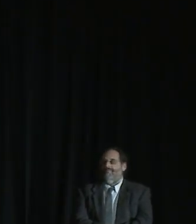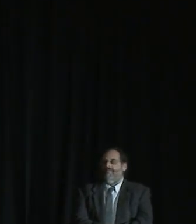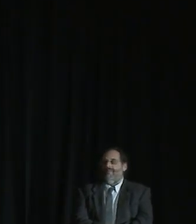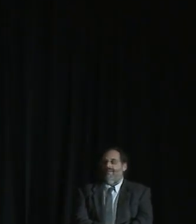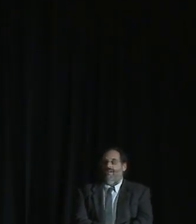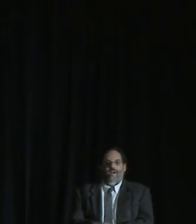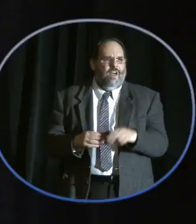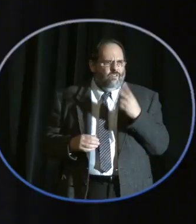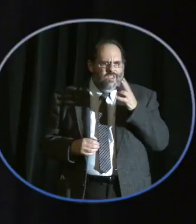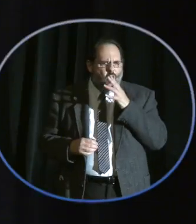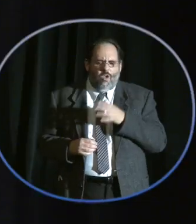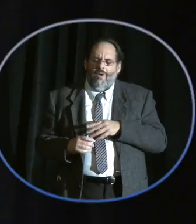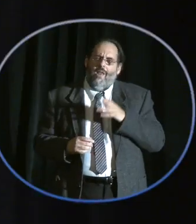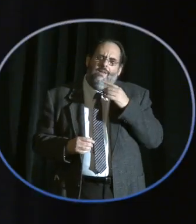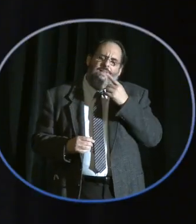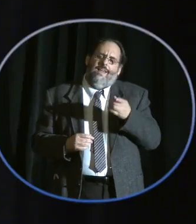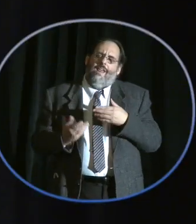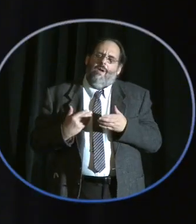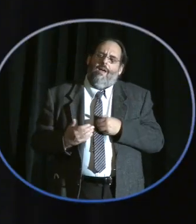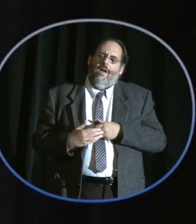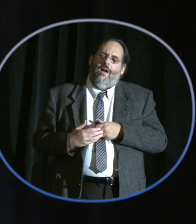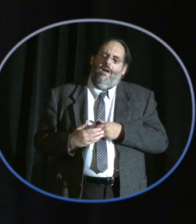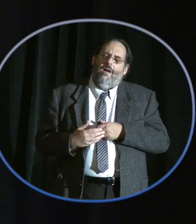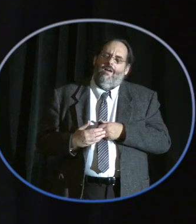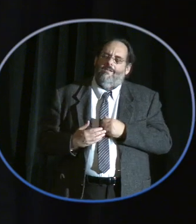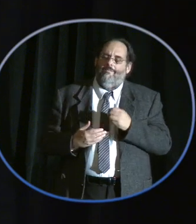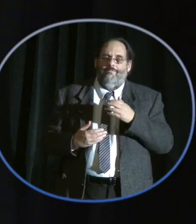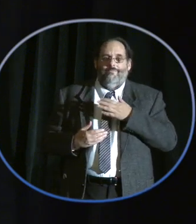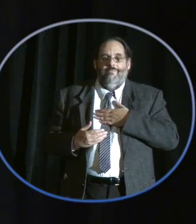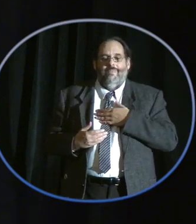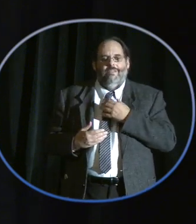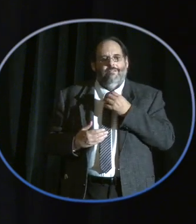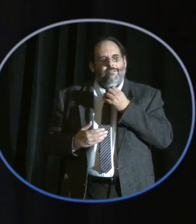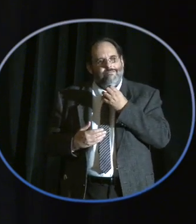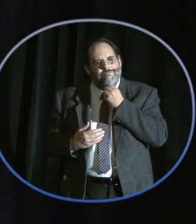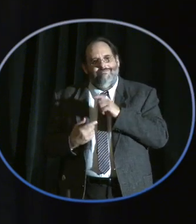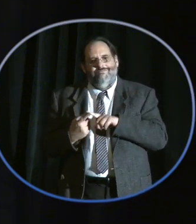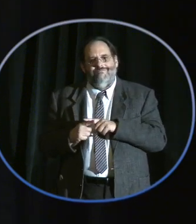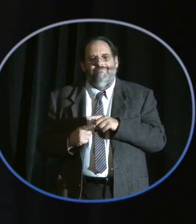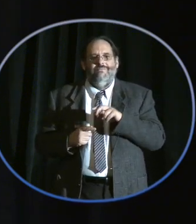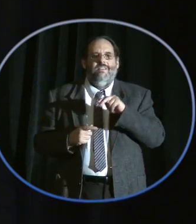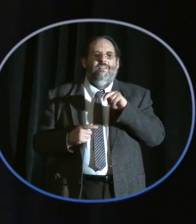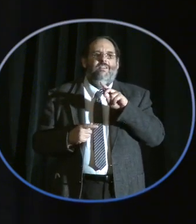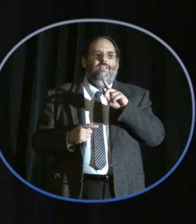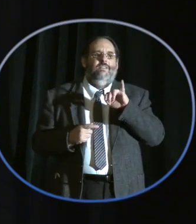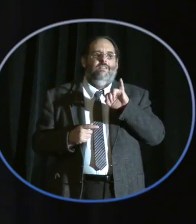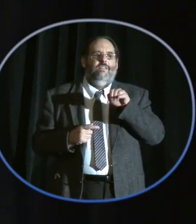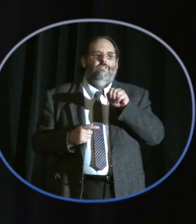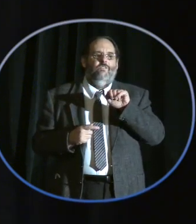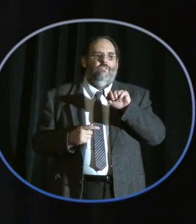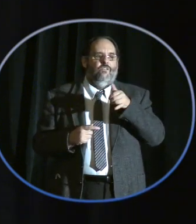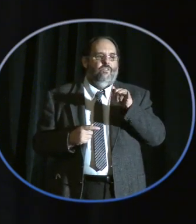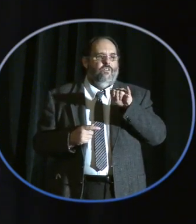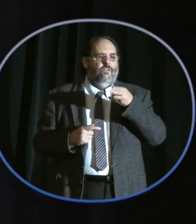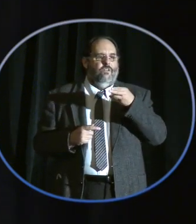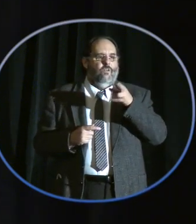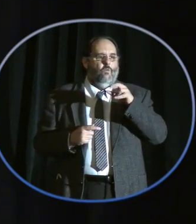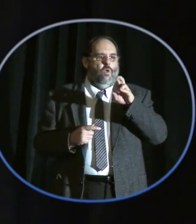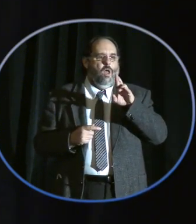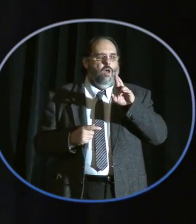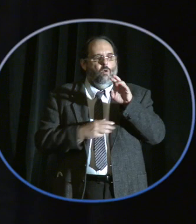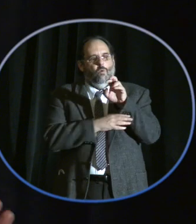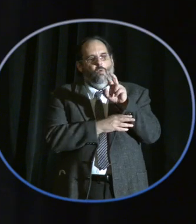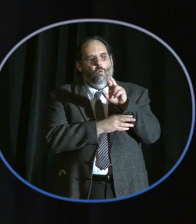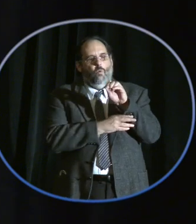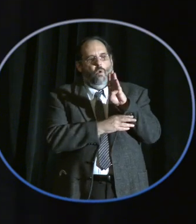I don't see her, but I'm going to say this anyway. To my dear friend, Nikesia Robinson. Oh, yeah, there you are.